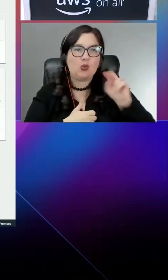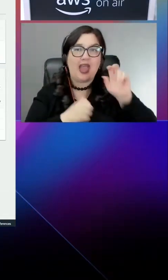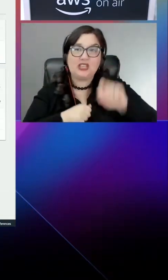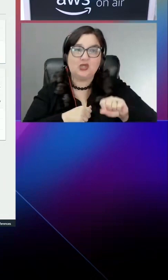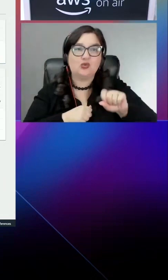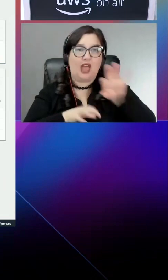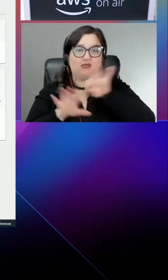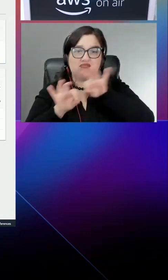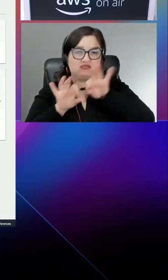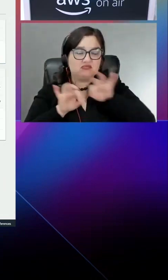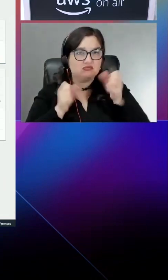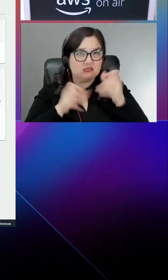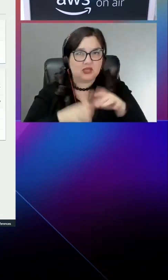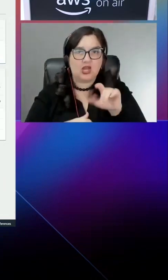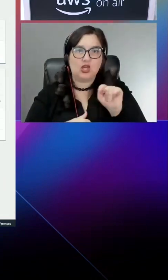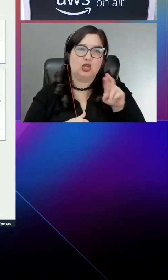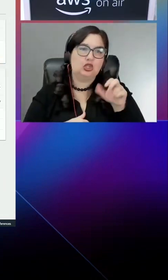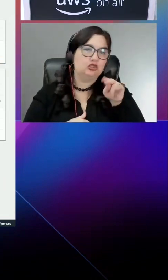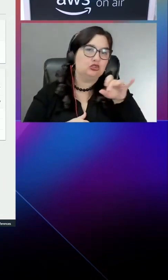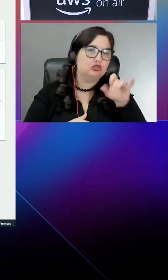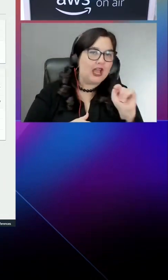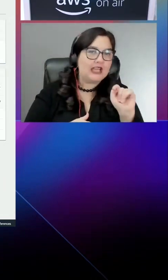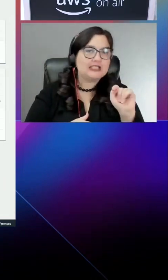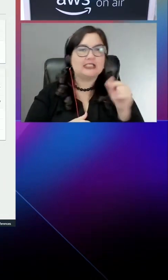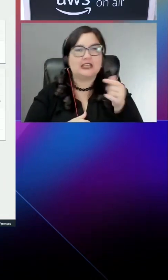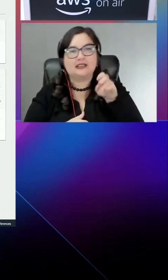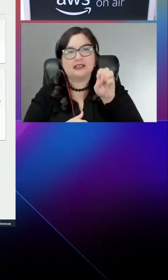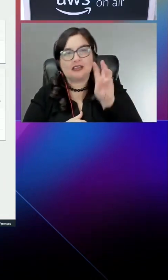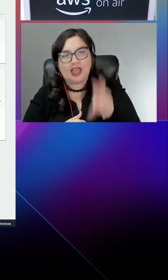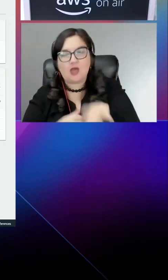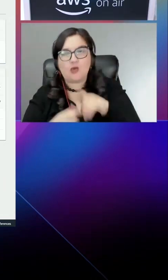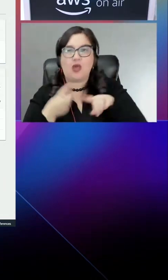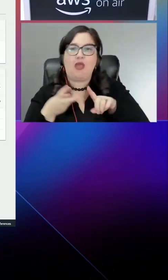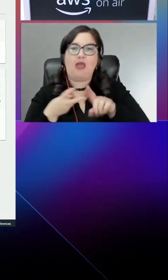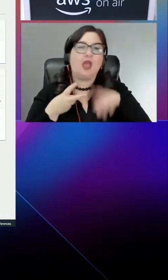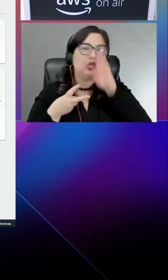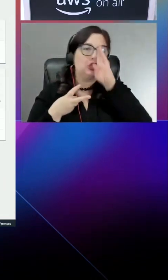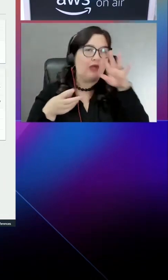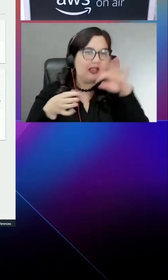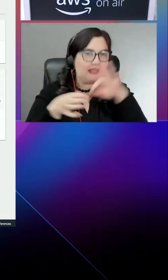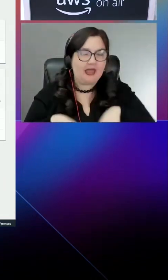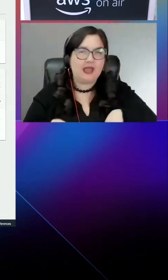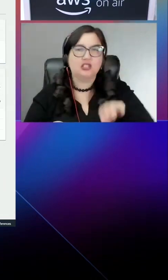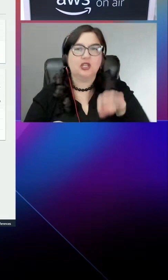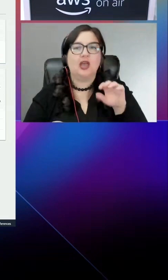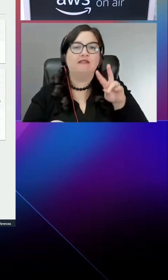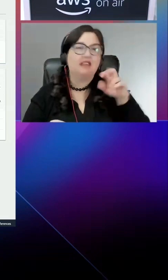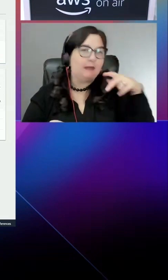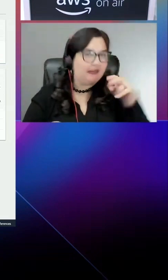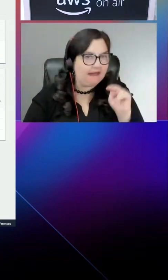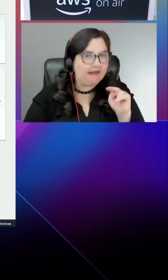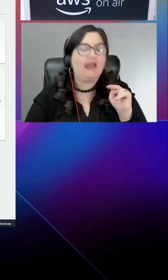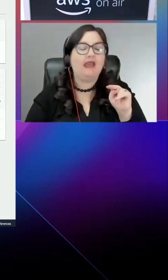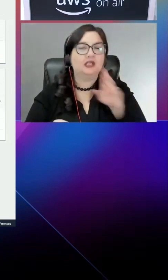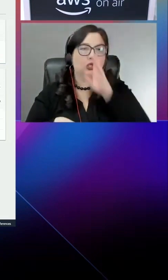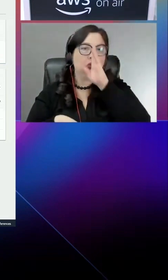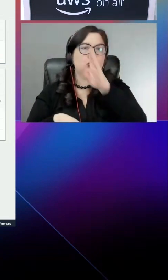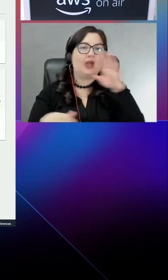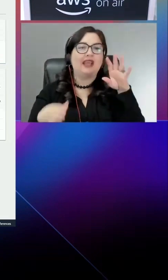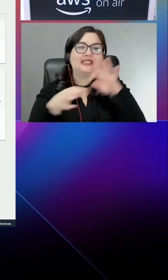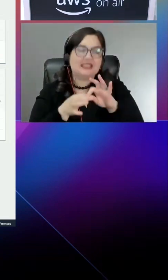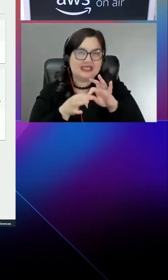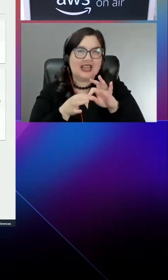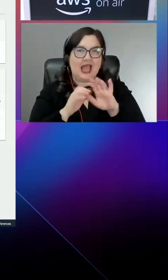your transit gateways, your direct connects, VPNs, and software-defined WAN networks. Mm-hmm. And so direct connect, we don't really how you get to the AWS